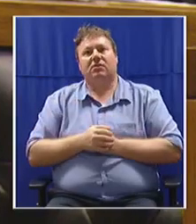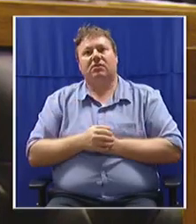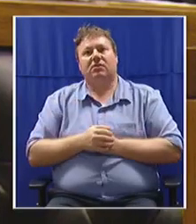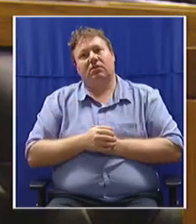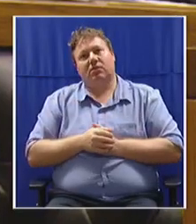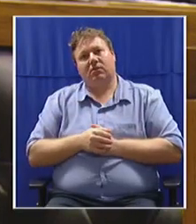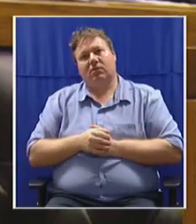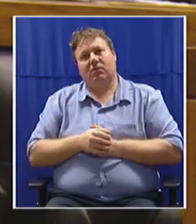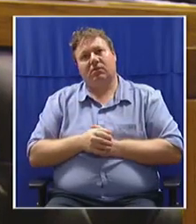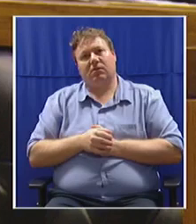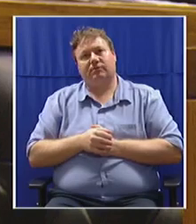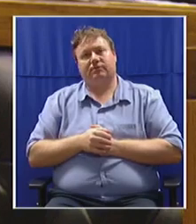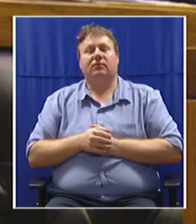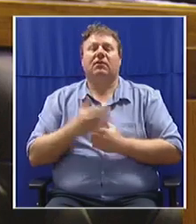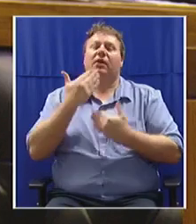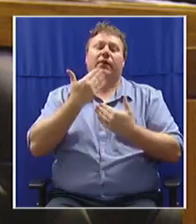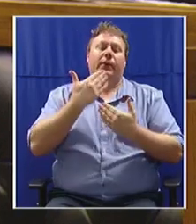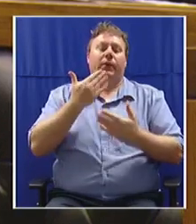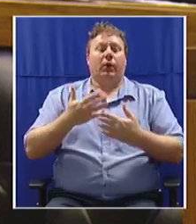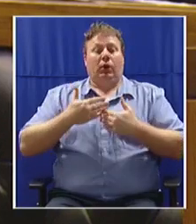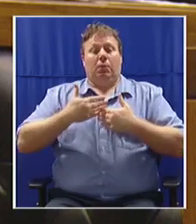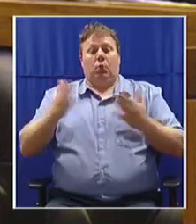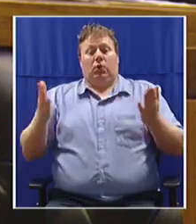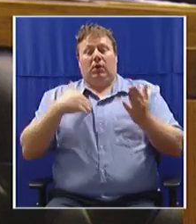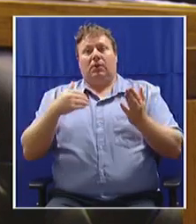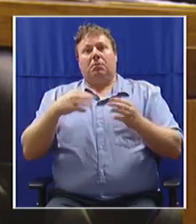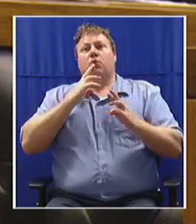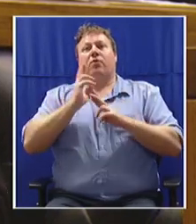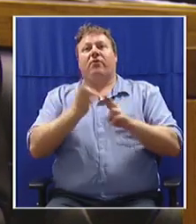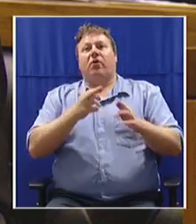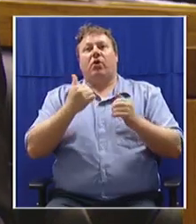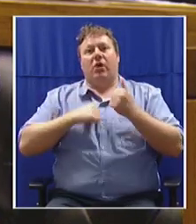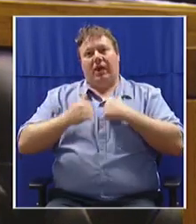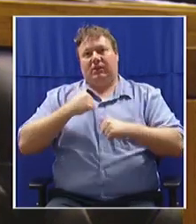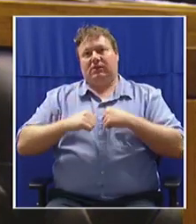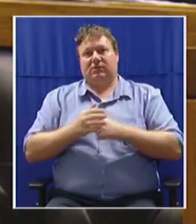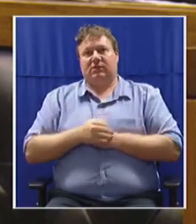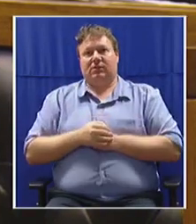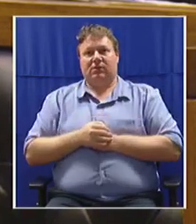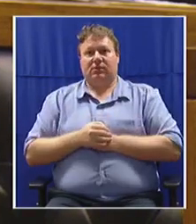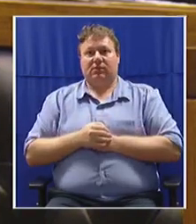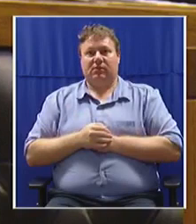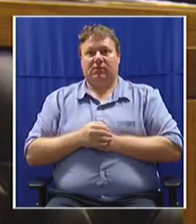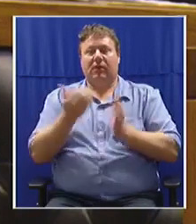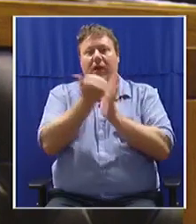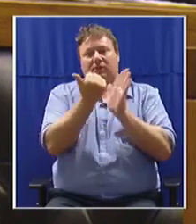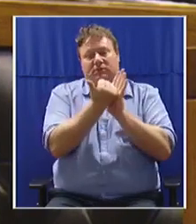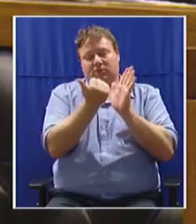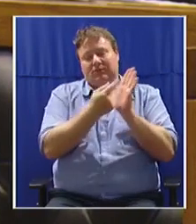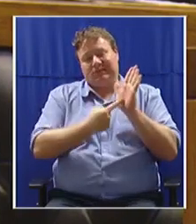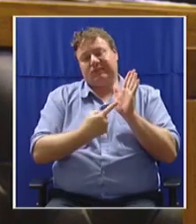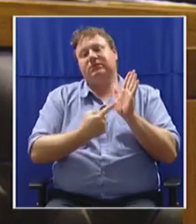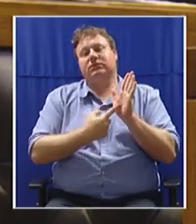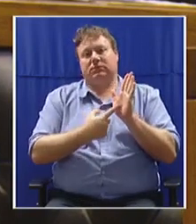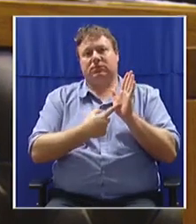you to the Act. I'm going to read some extracts from the Act so that probably